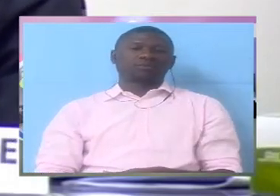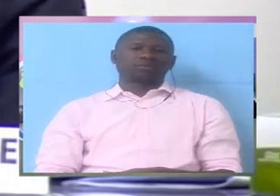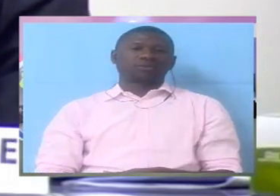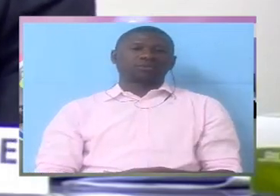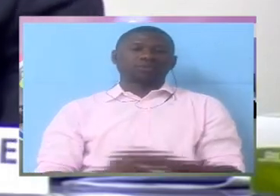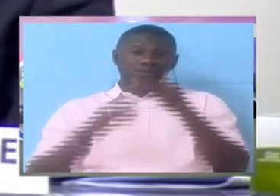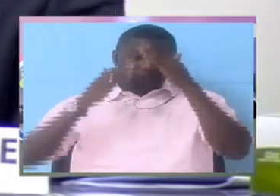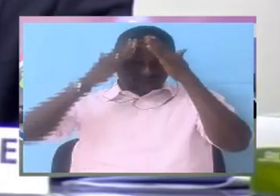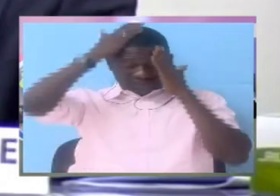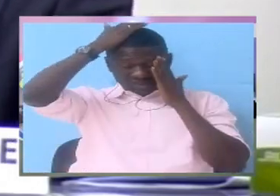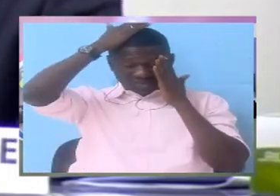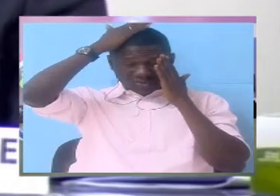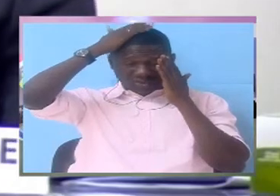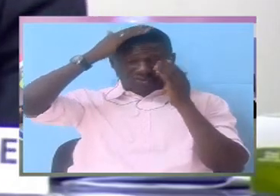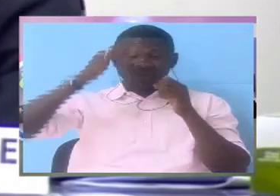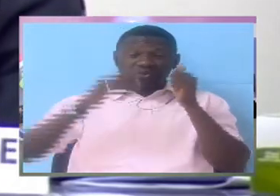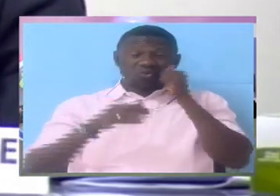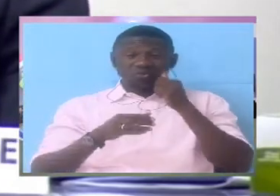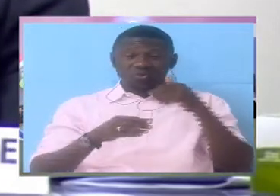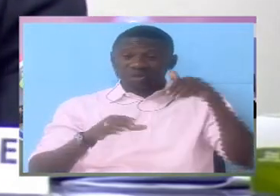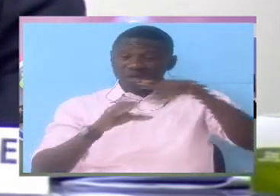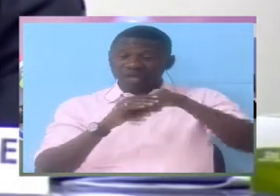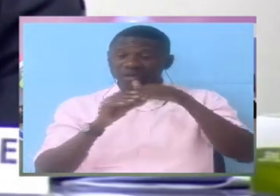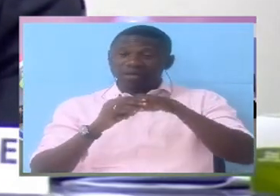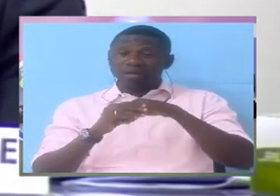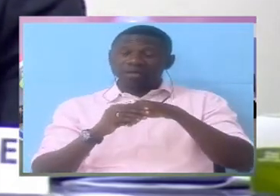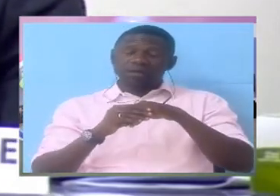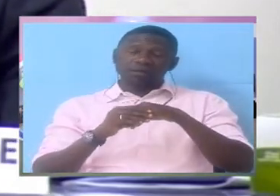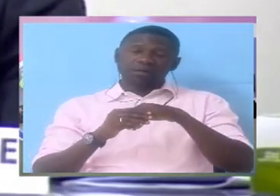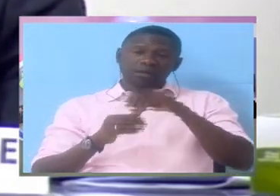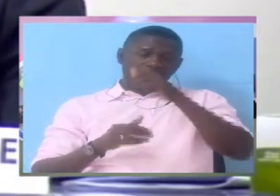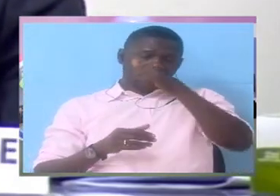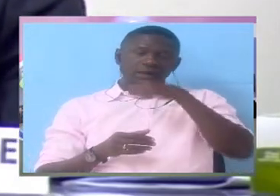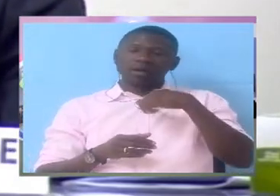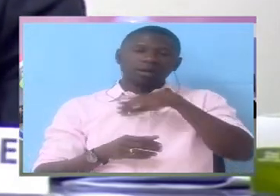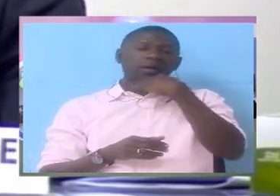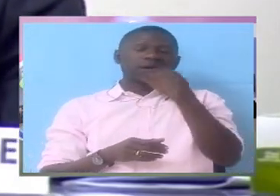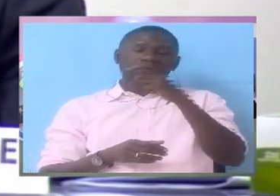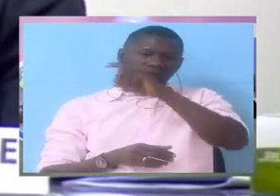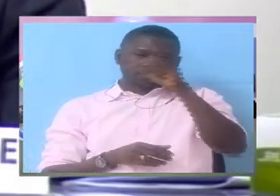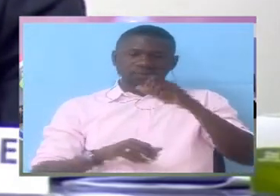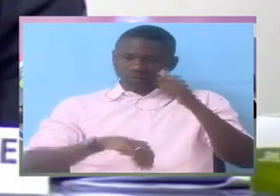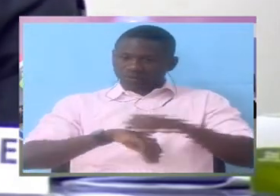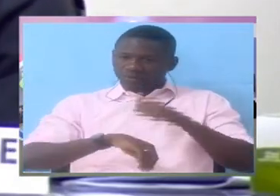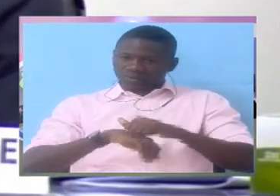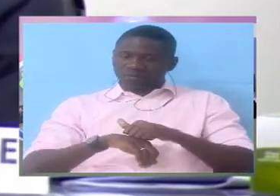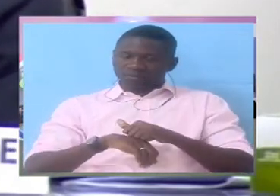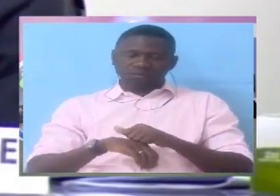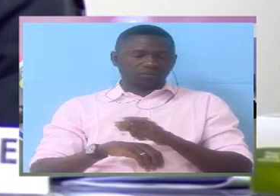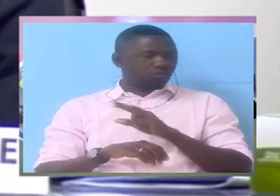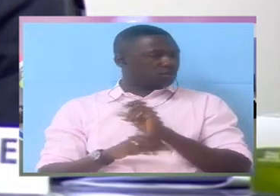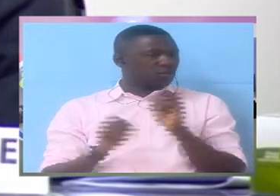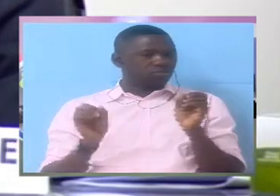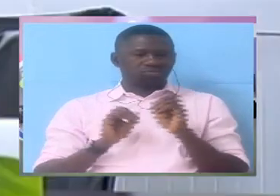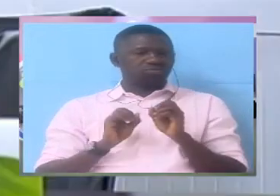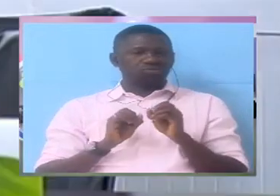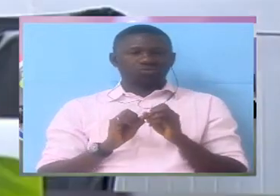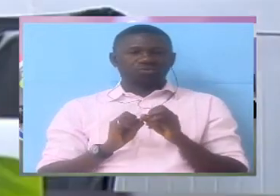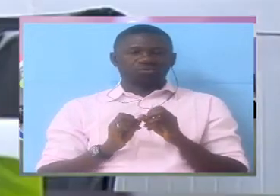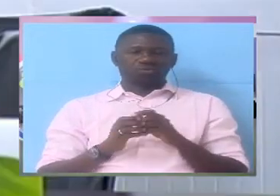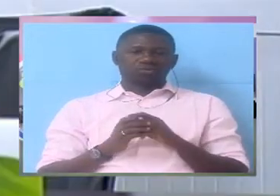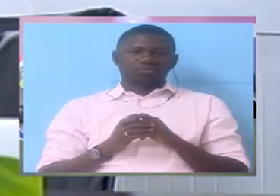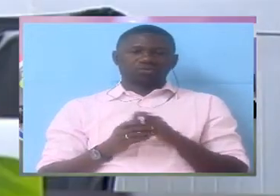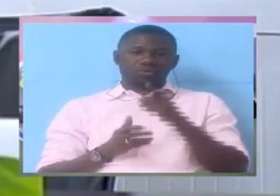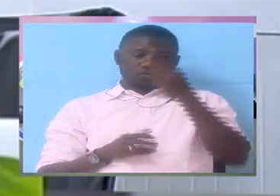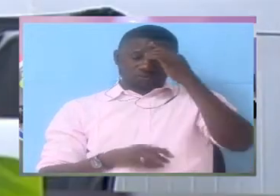The soldiers were rarely used in such operations. Soja rol purke munafangi la tajire yato amansiya baken. Do you agree? Nko iso